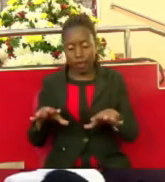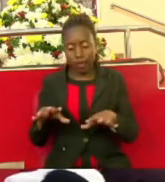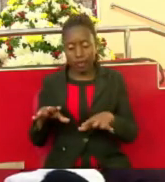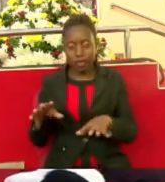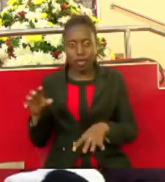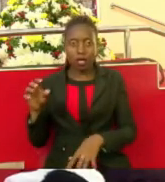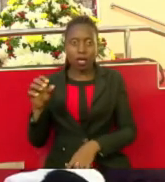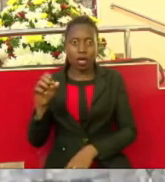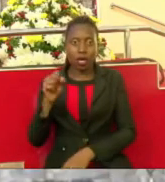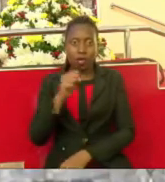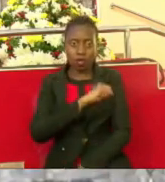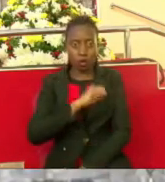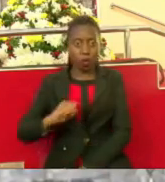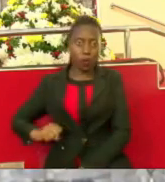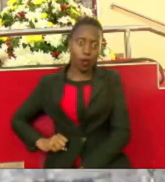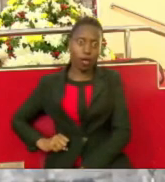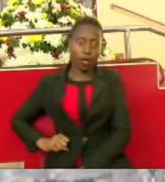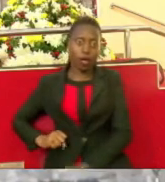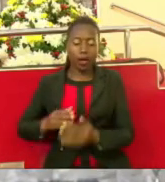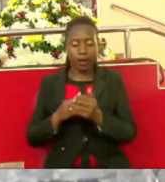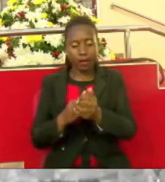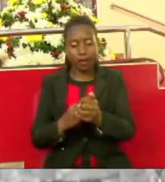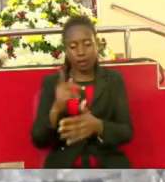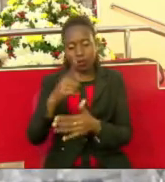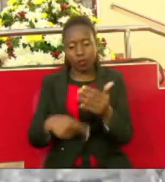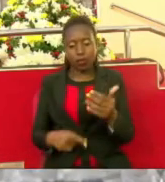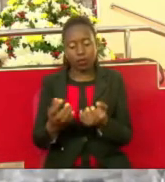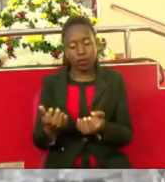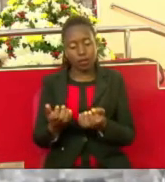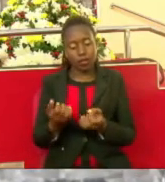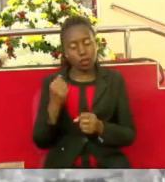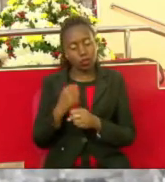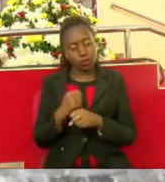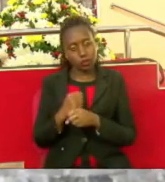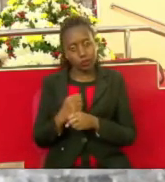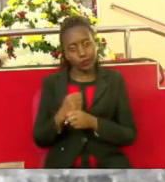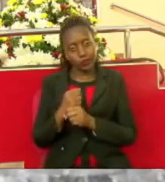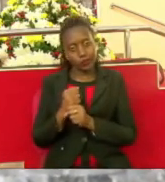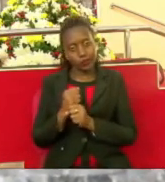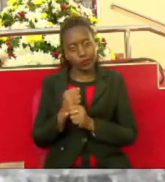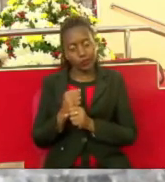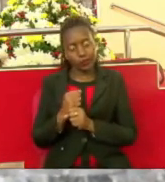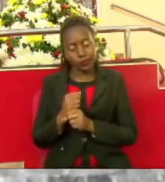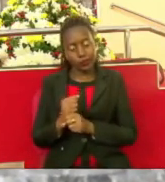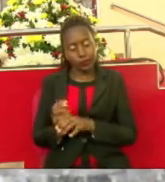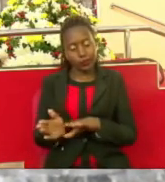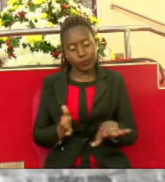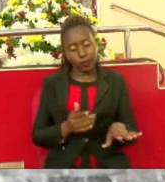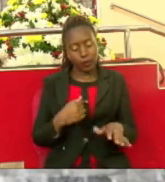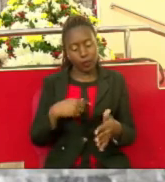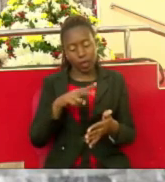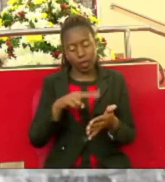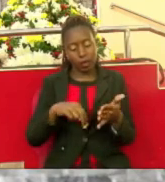And he guided him on what he needs to do. And guiding the church. I think I'll read this. That is in 1